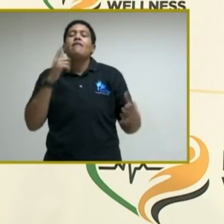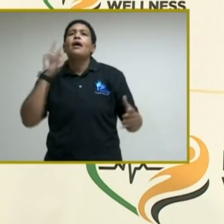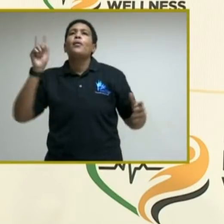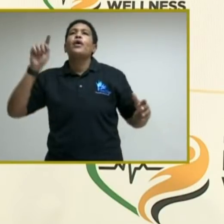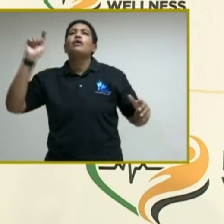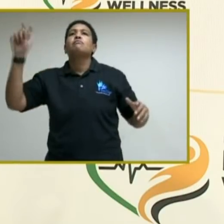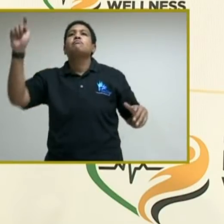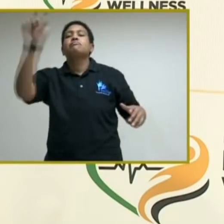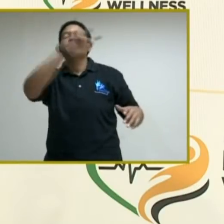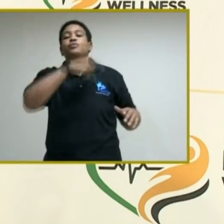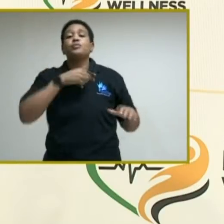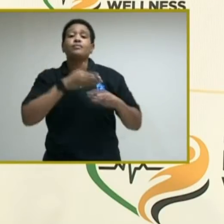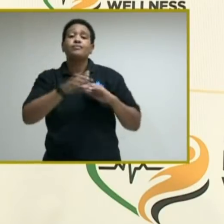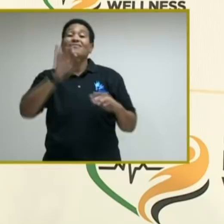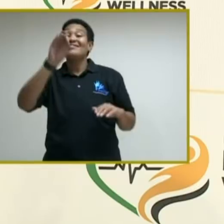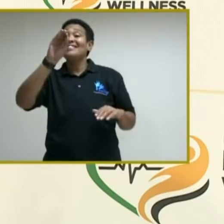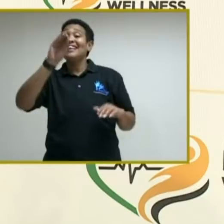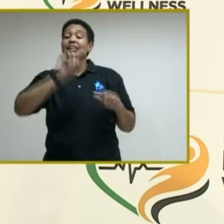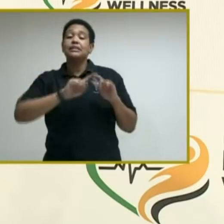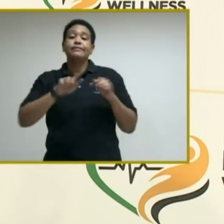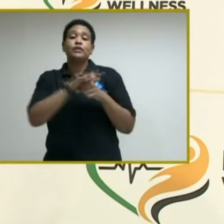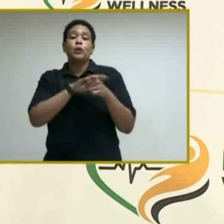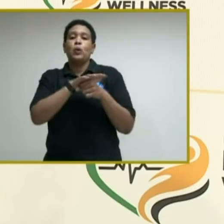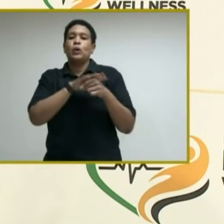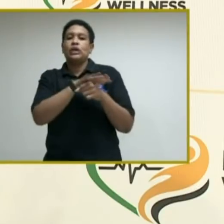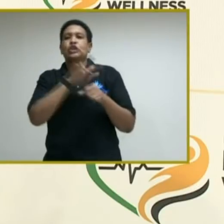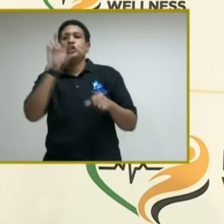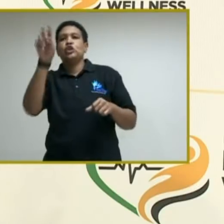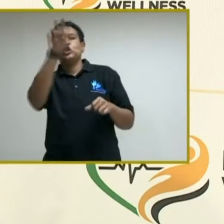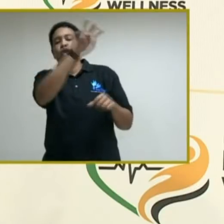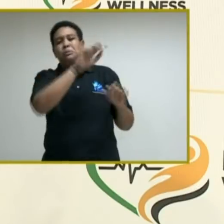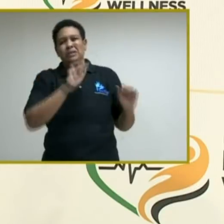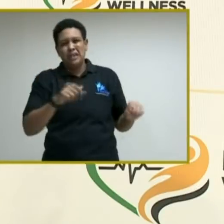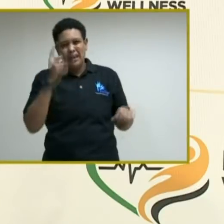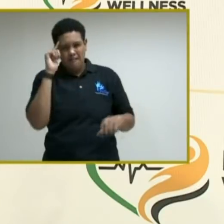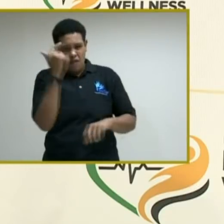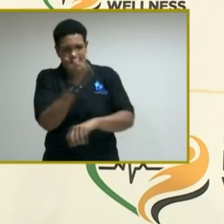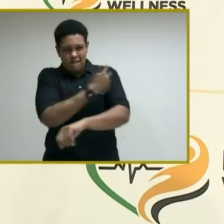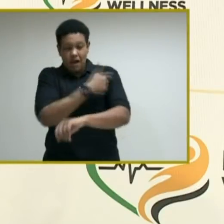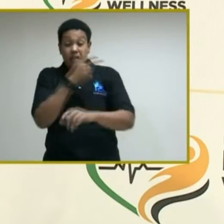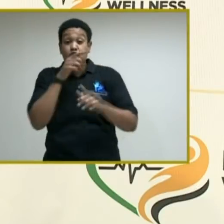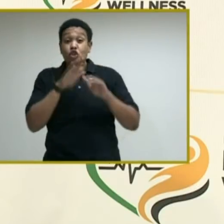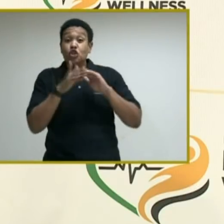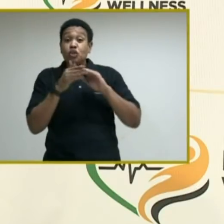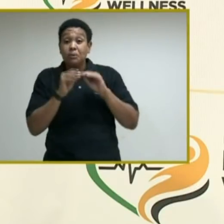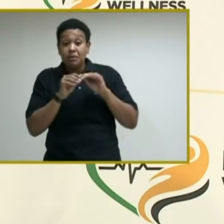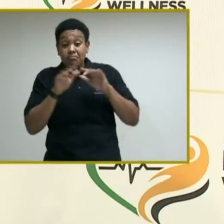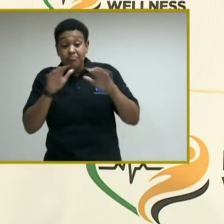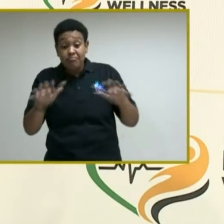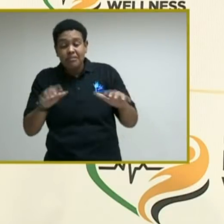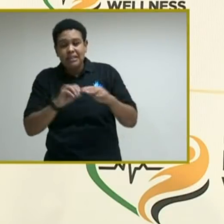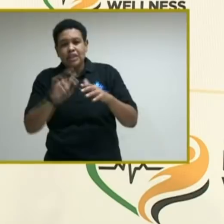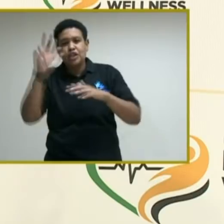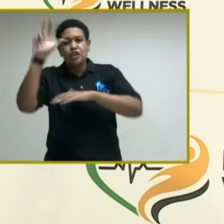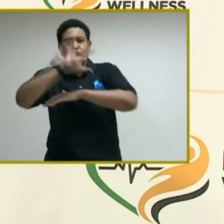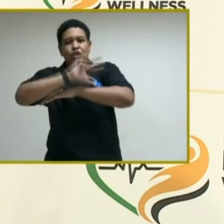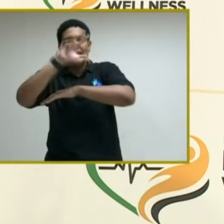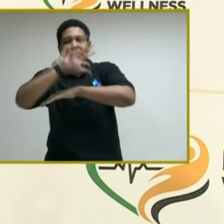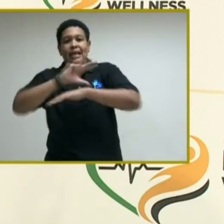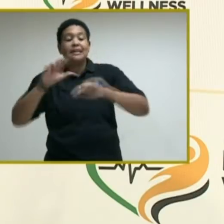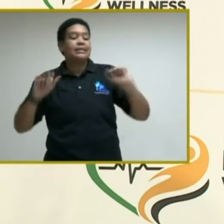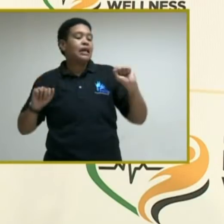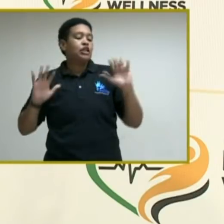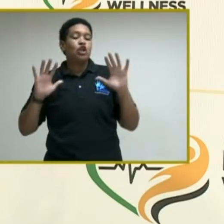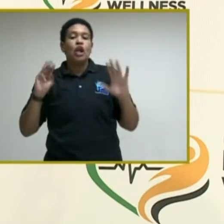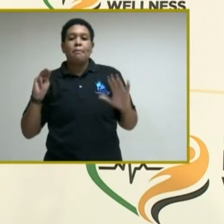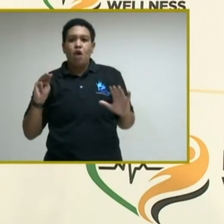We will have over 90 outlets available across the country over the course of the 3 days, meaning Saturday,